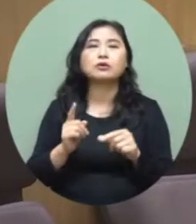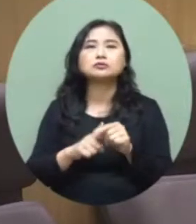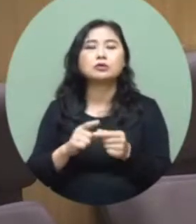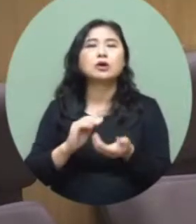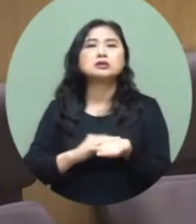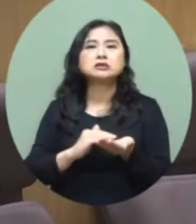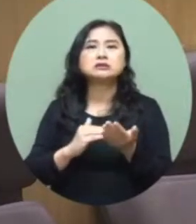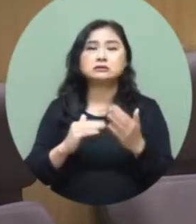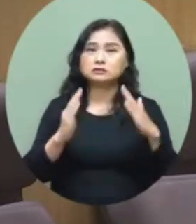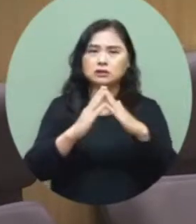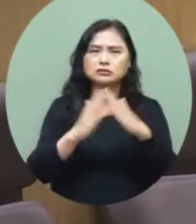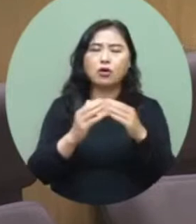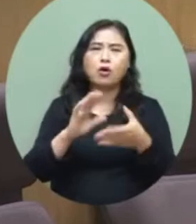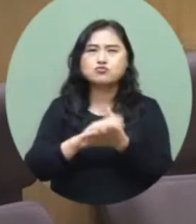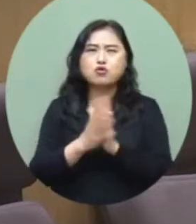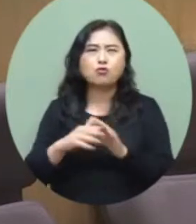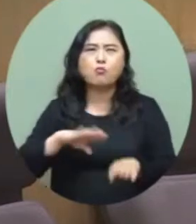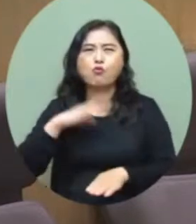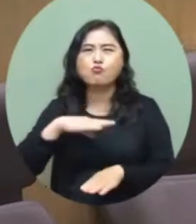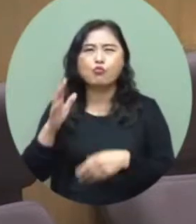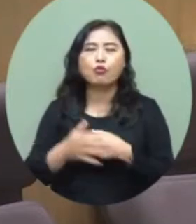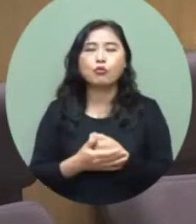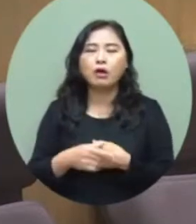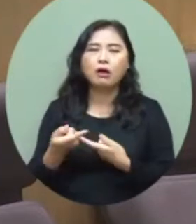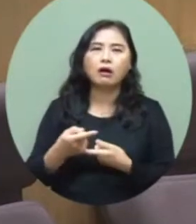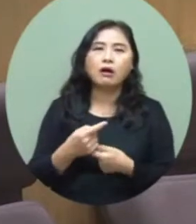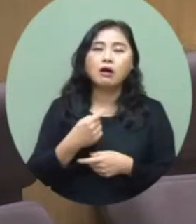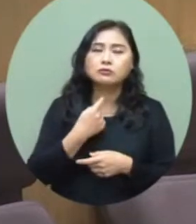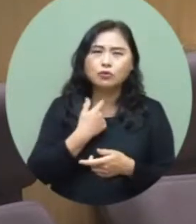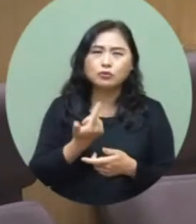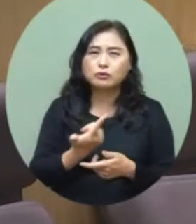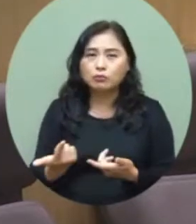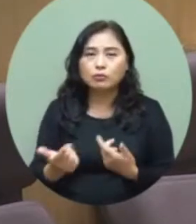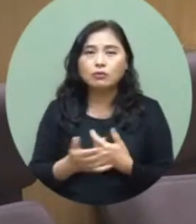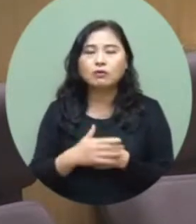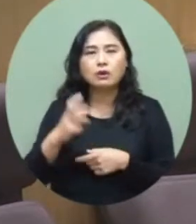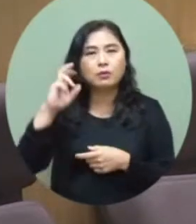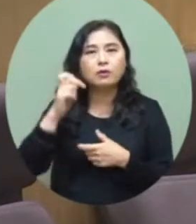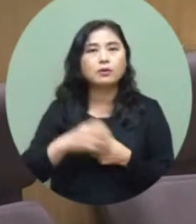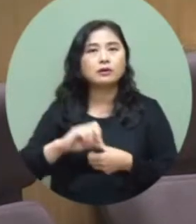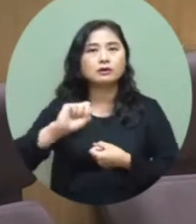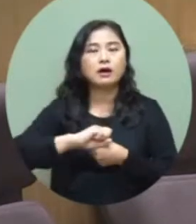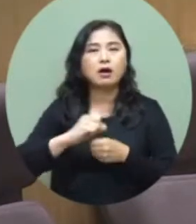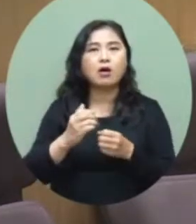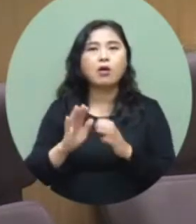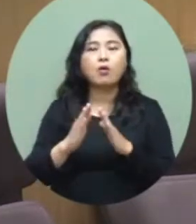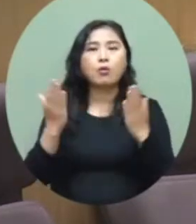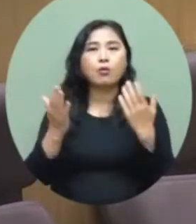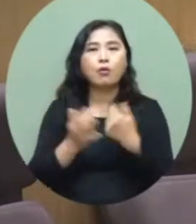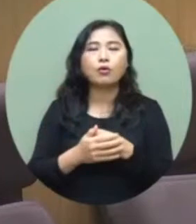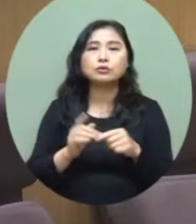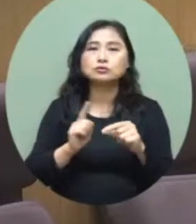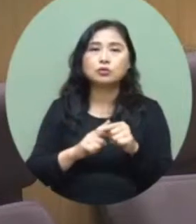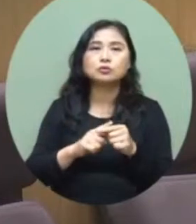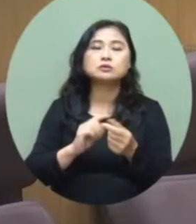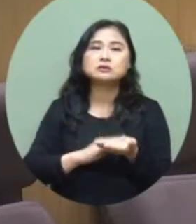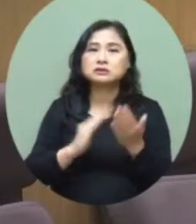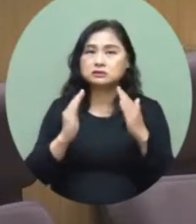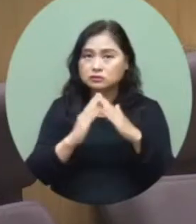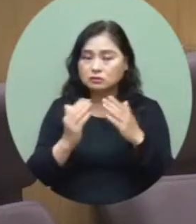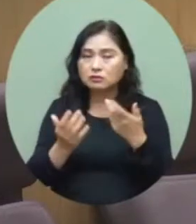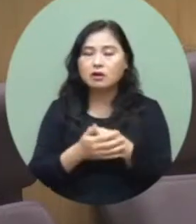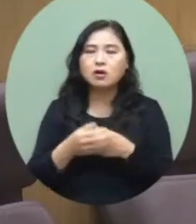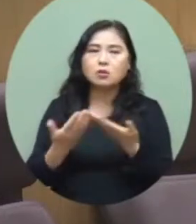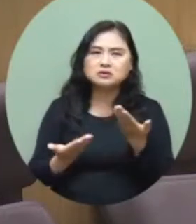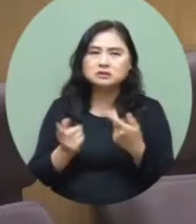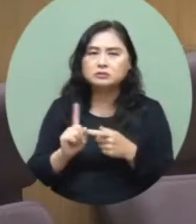who have recovered from COVID, and therefore the quota has been full all the time. So would you be increasing the number of such Chinese